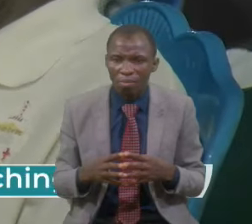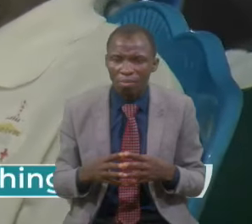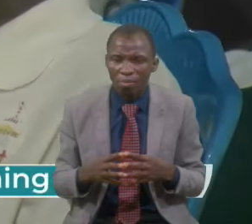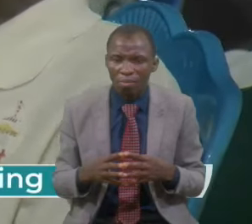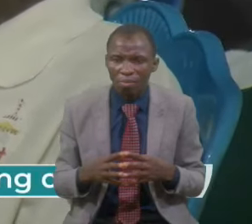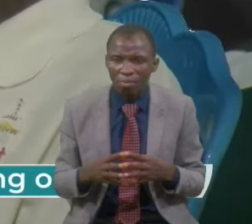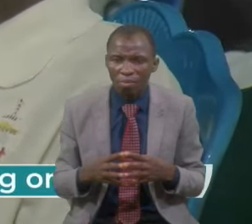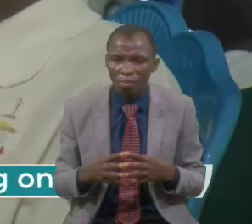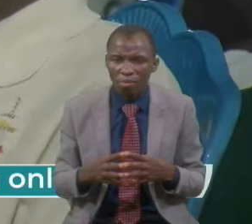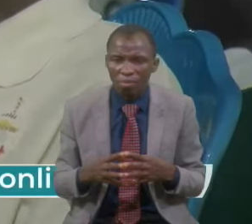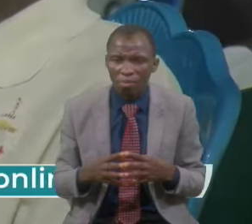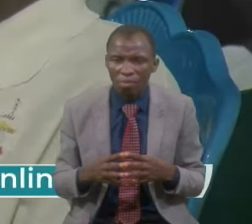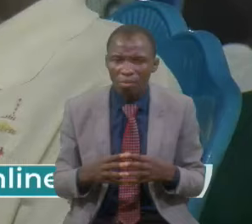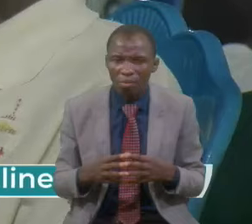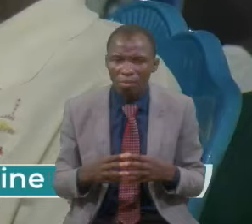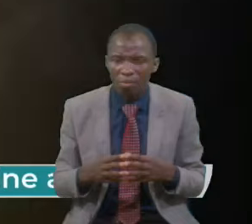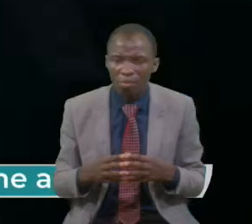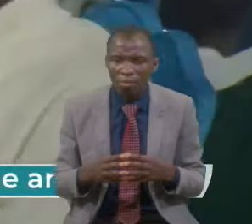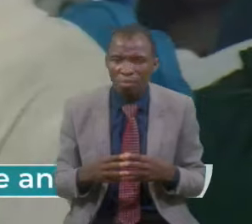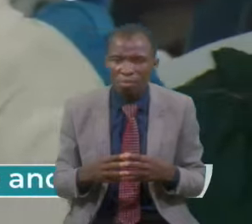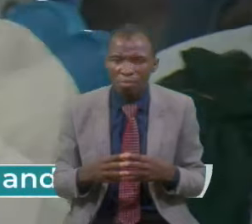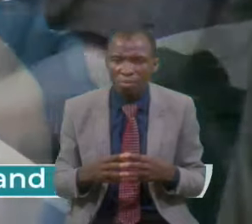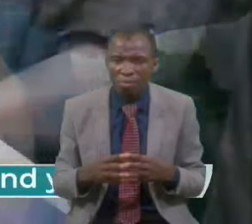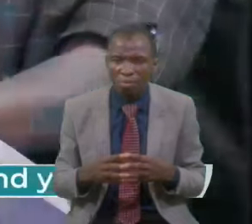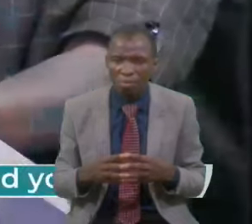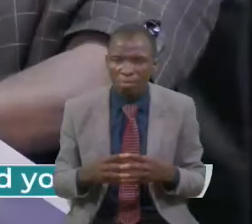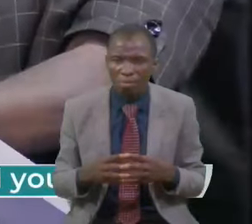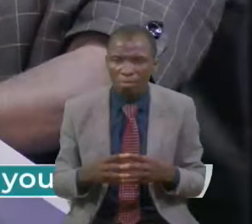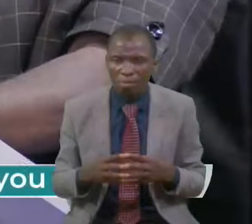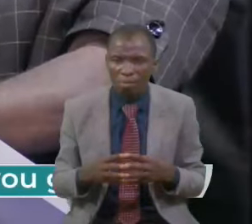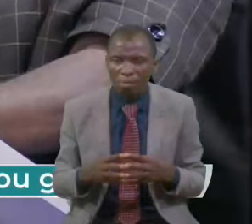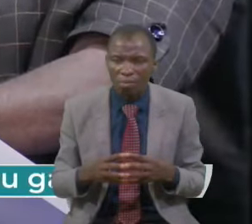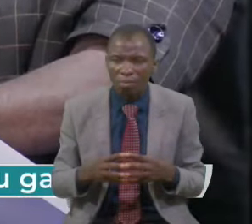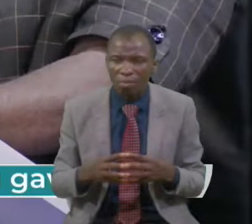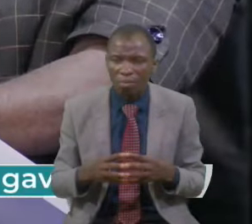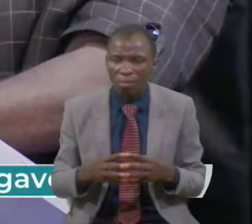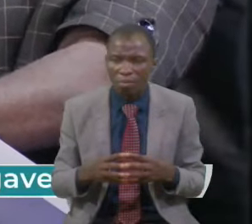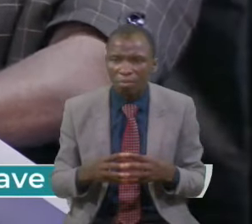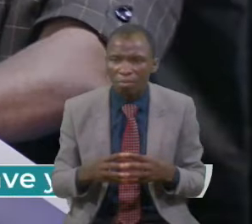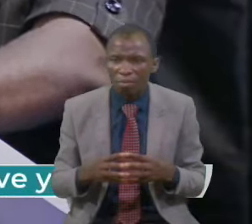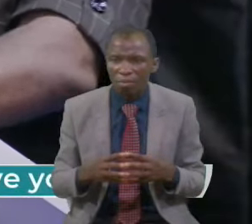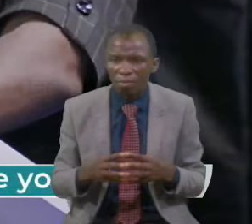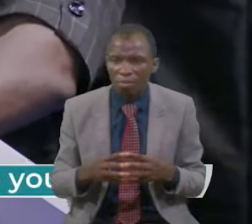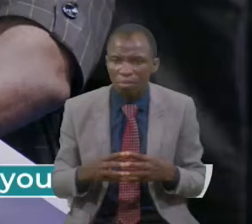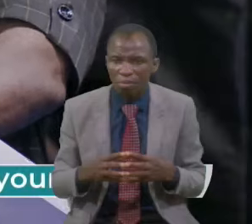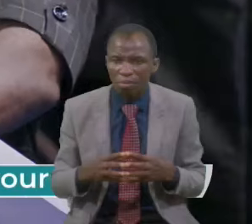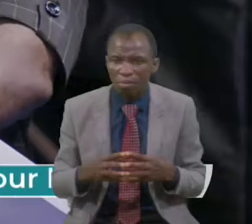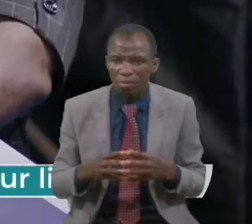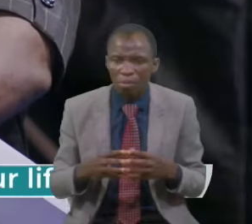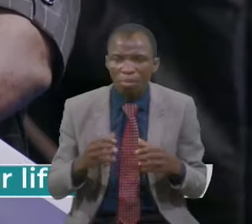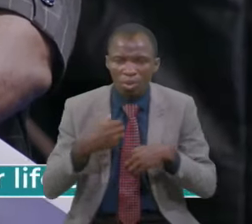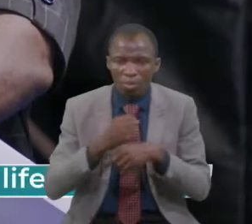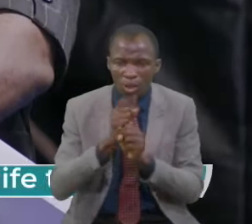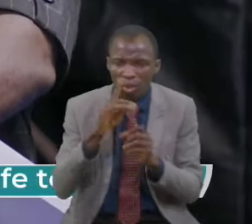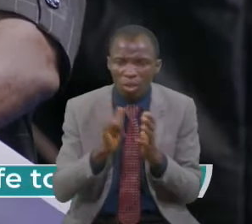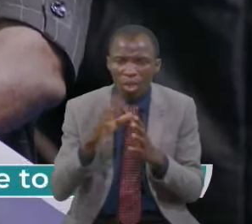your banner and wave it at me here. Please go ahead. Let's make sure that nobody is left out.